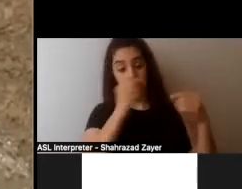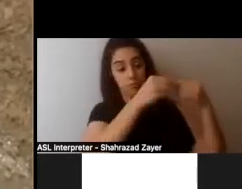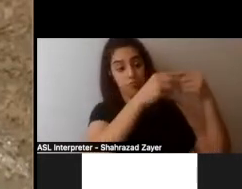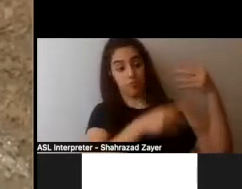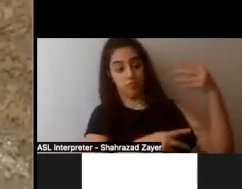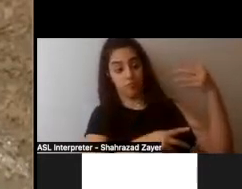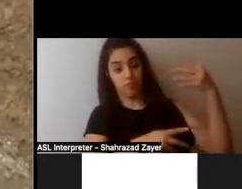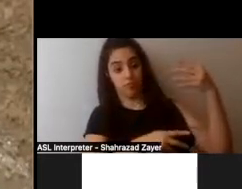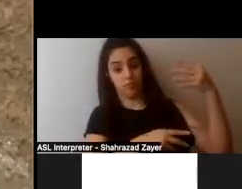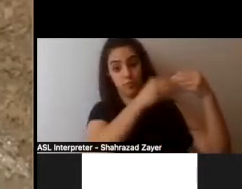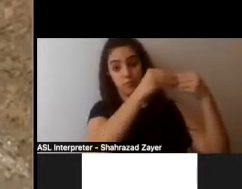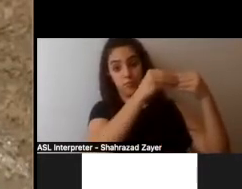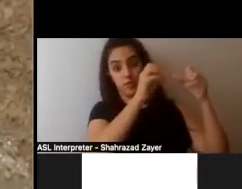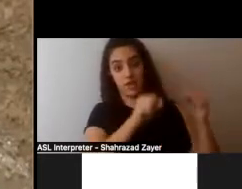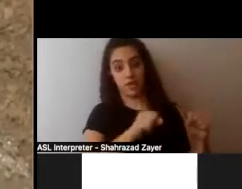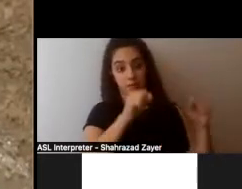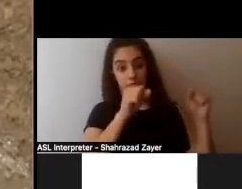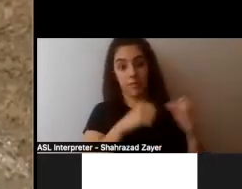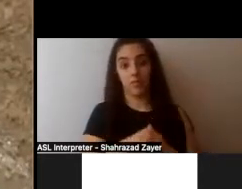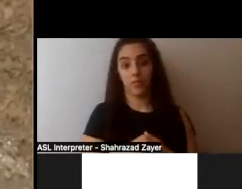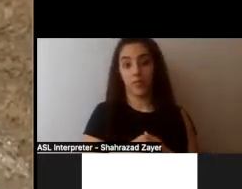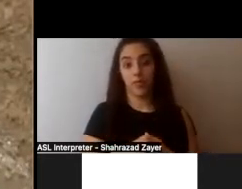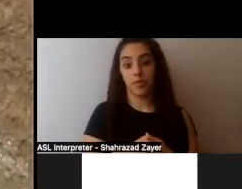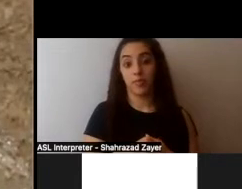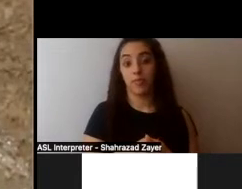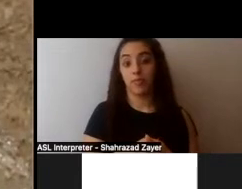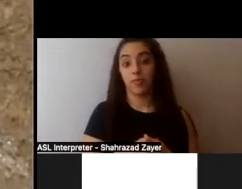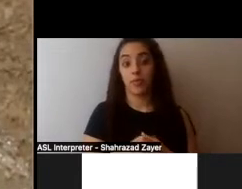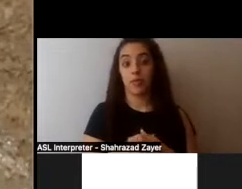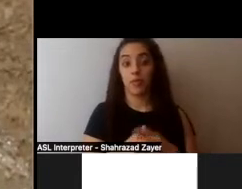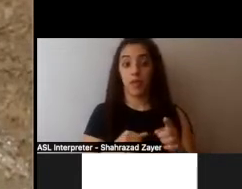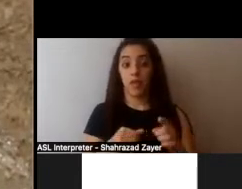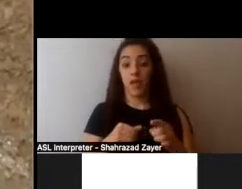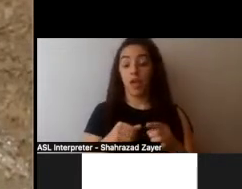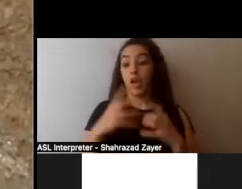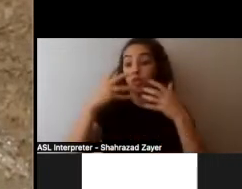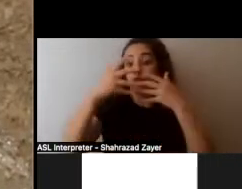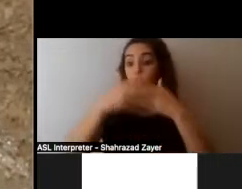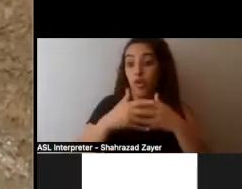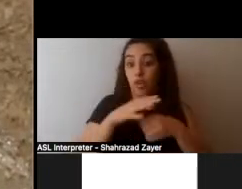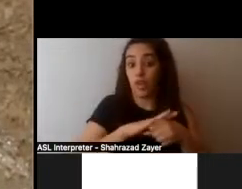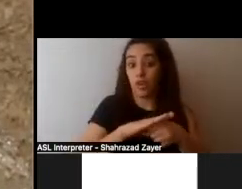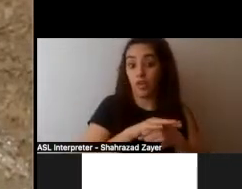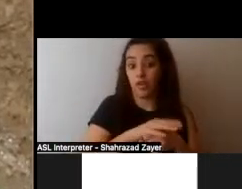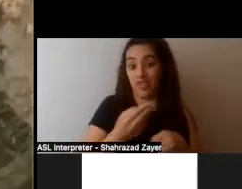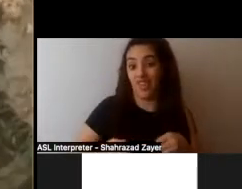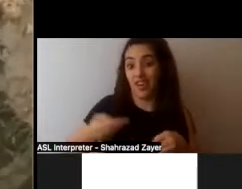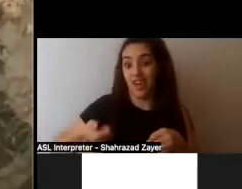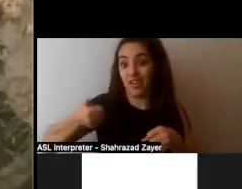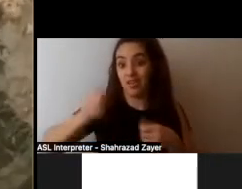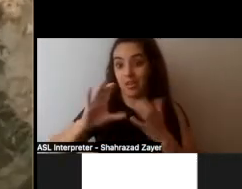But the percentage of 65 older adults in the darker areas are higher than in the light areas. You can zoom into an